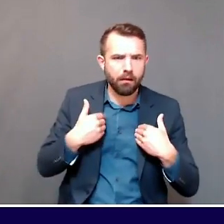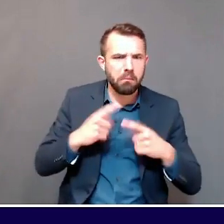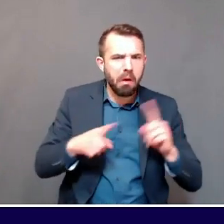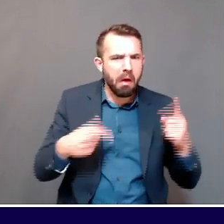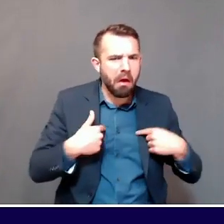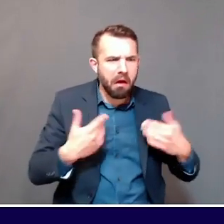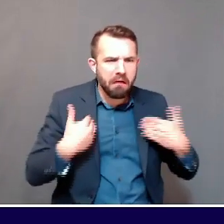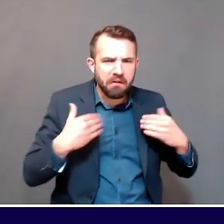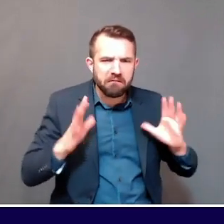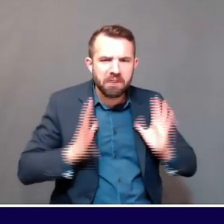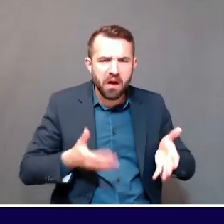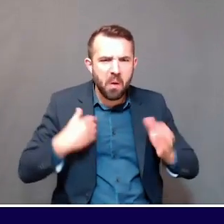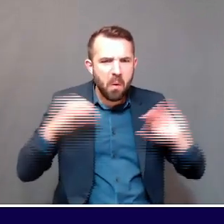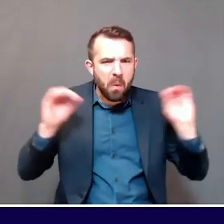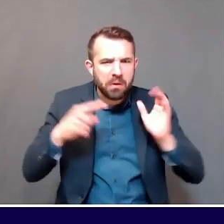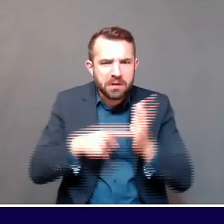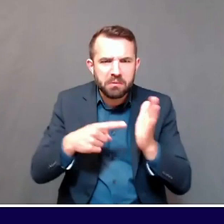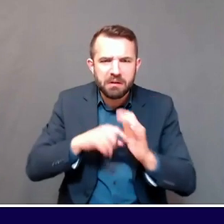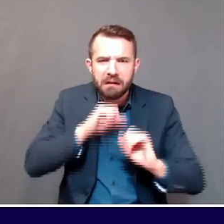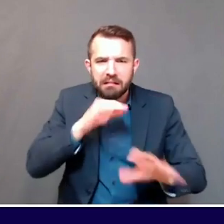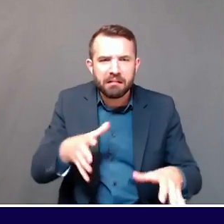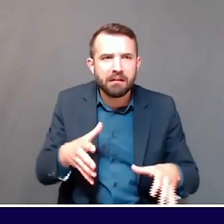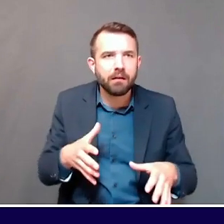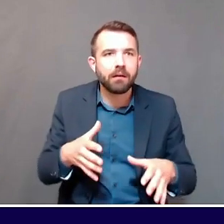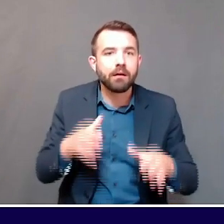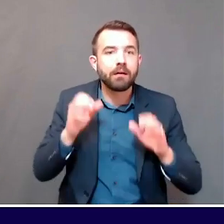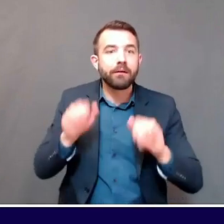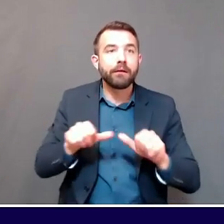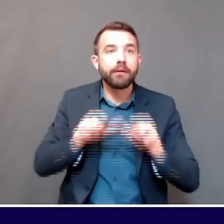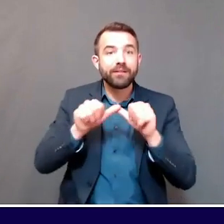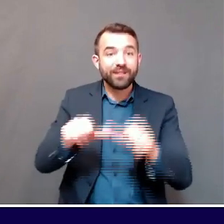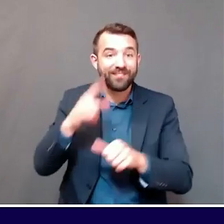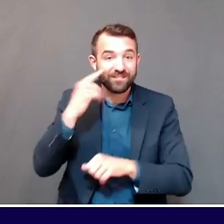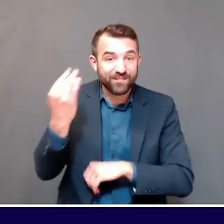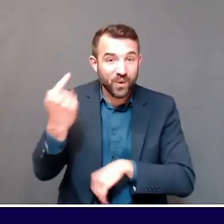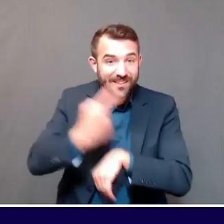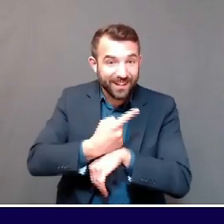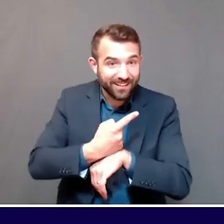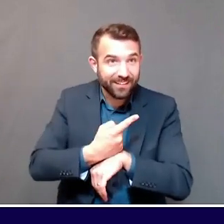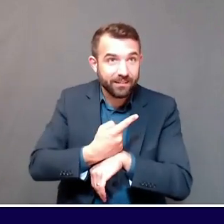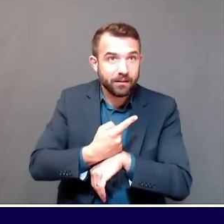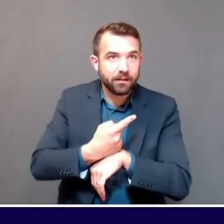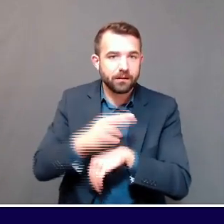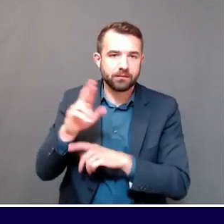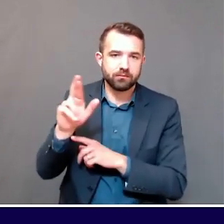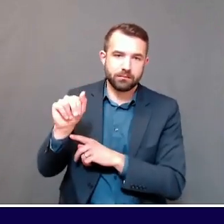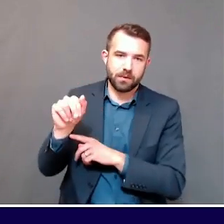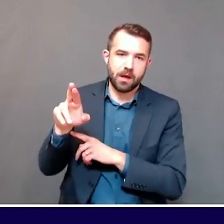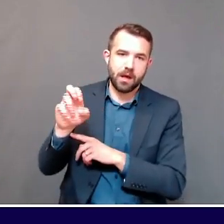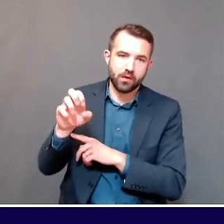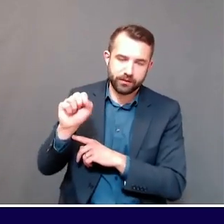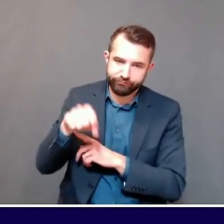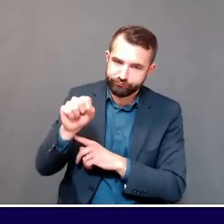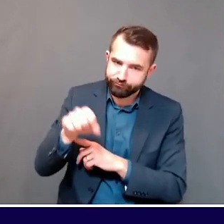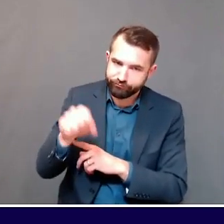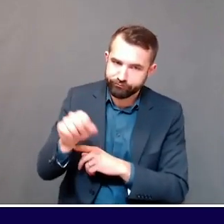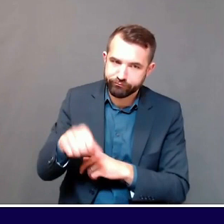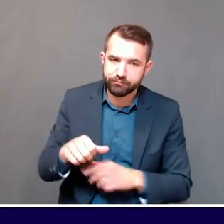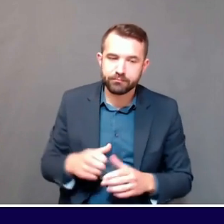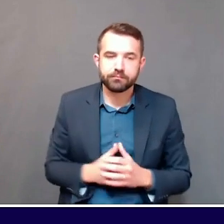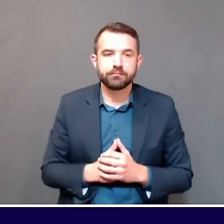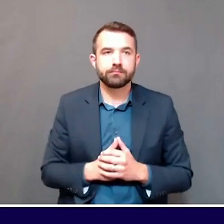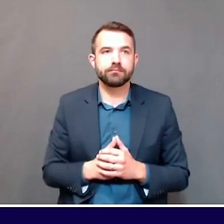have absolutely no symptoms for 14 days. It's rare, I will tell you though, Amy, not many people